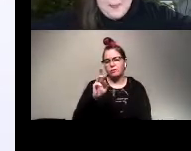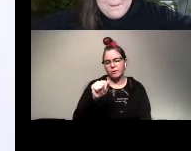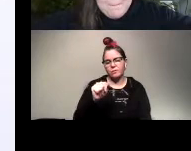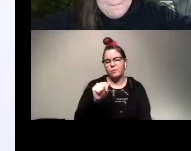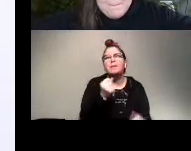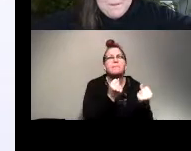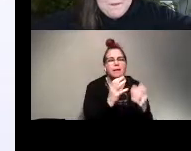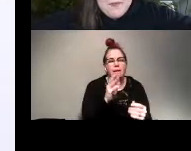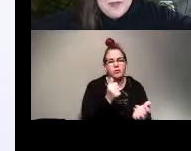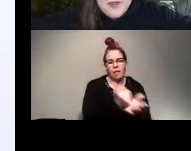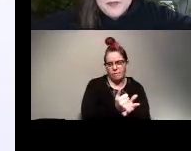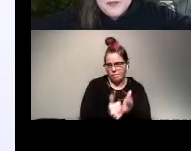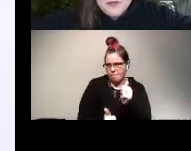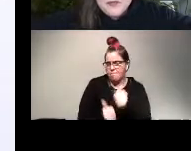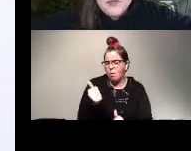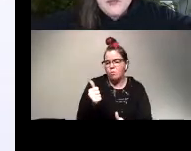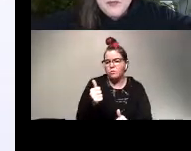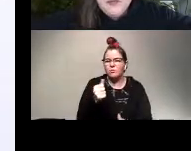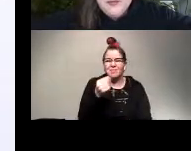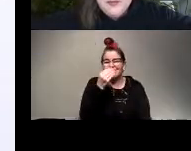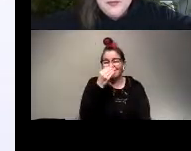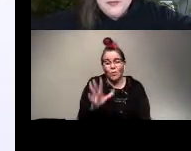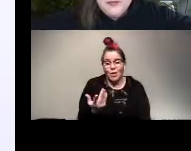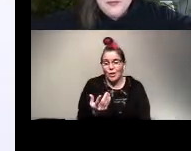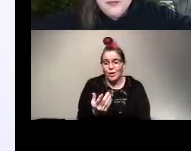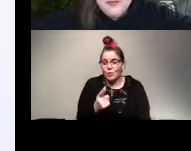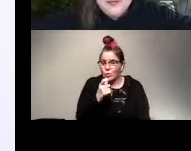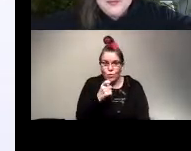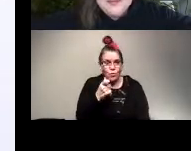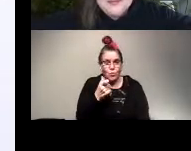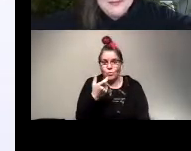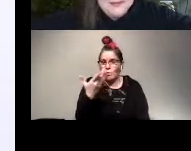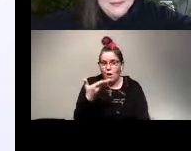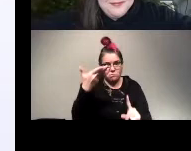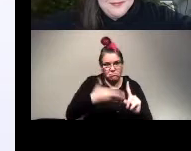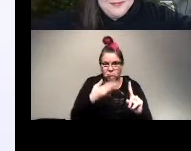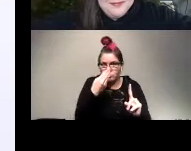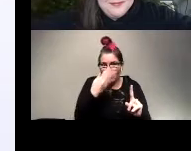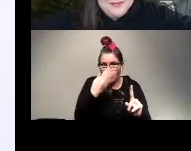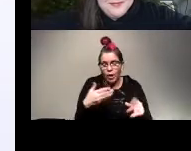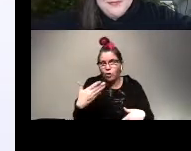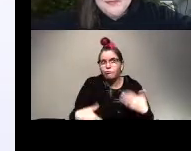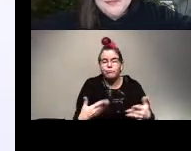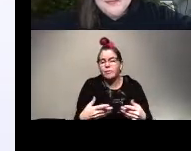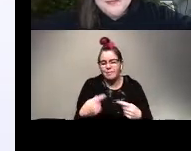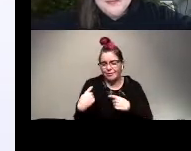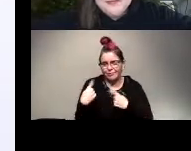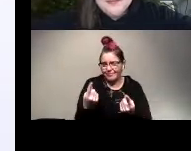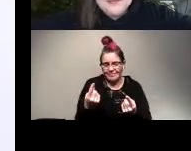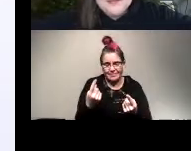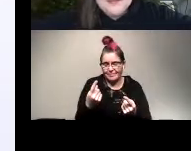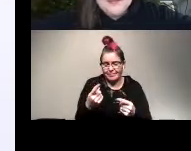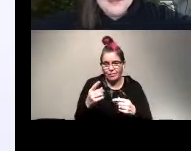are helpful. Most don't really care who or what you are. They've been around much longer than we